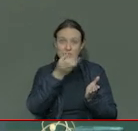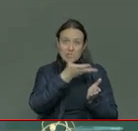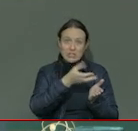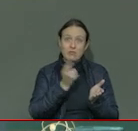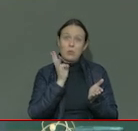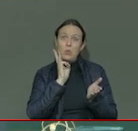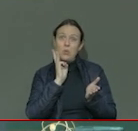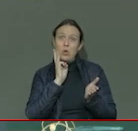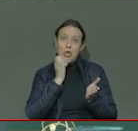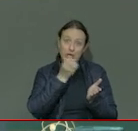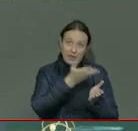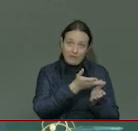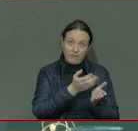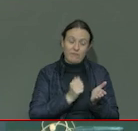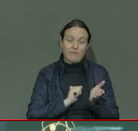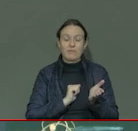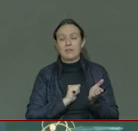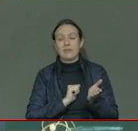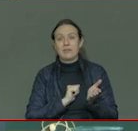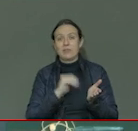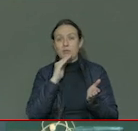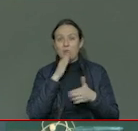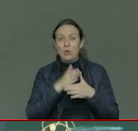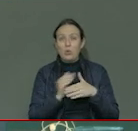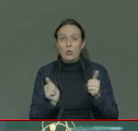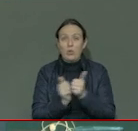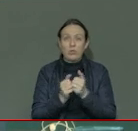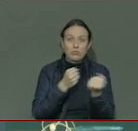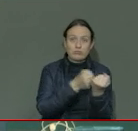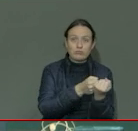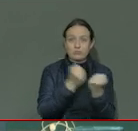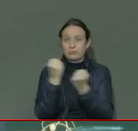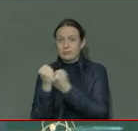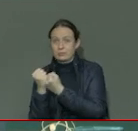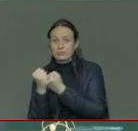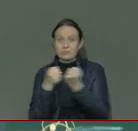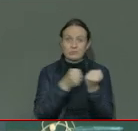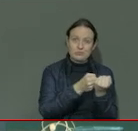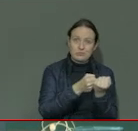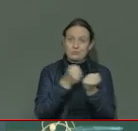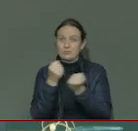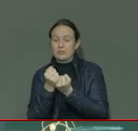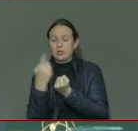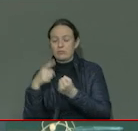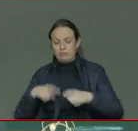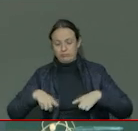water. So that is why we say that they coexist. They need each other for survival. All